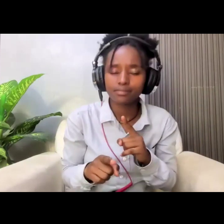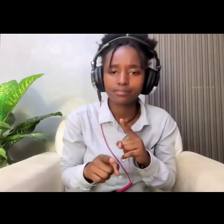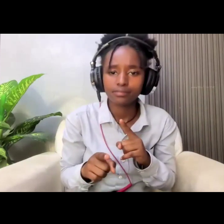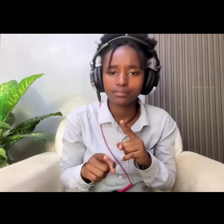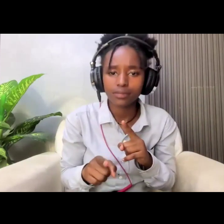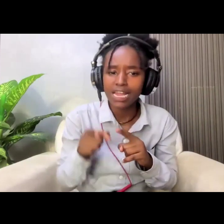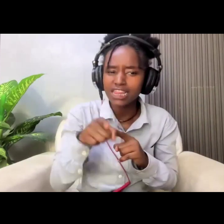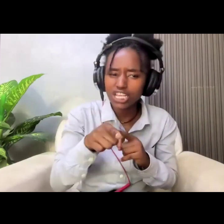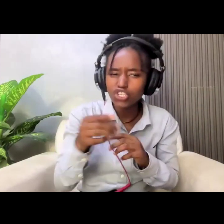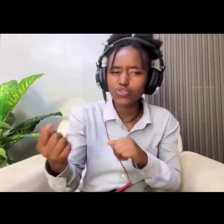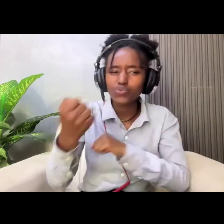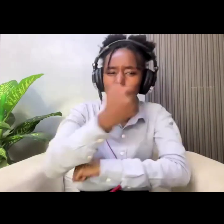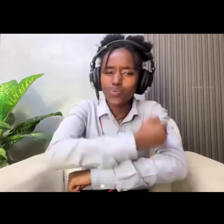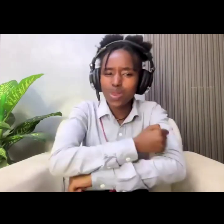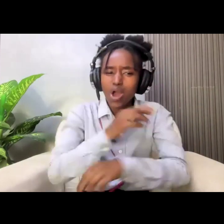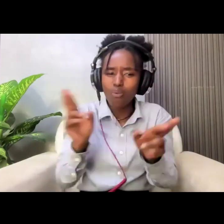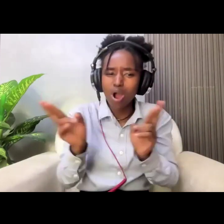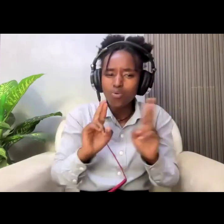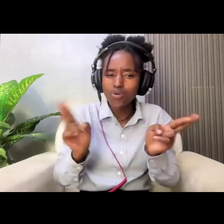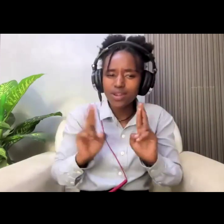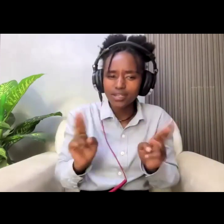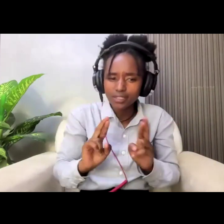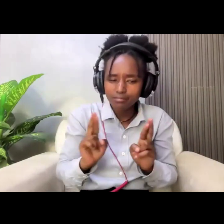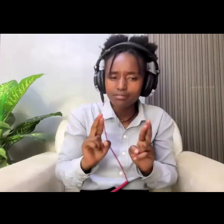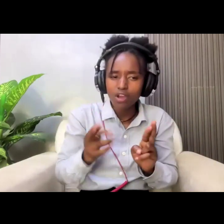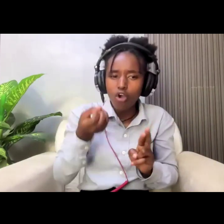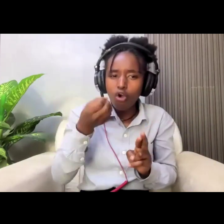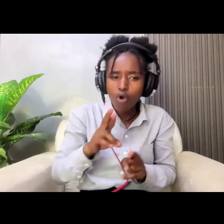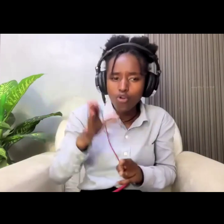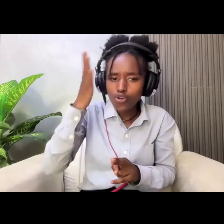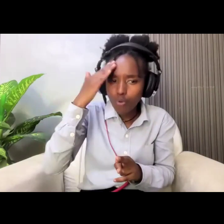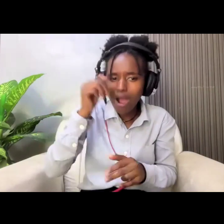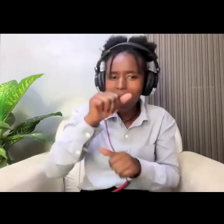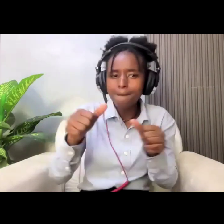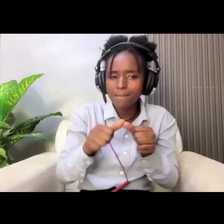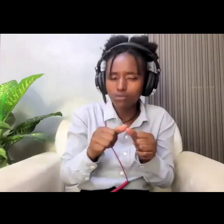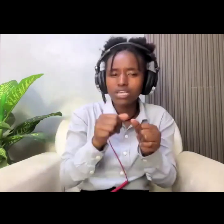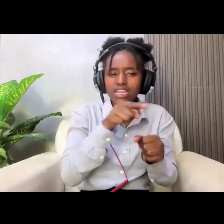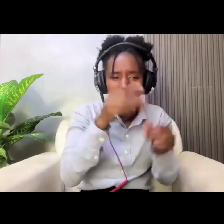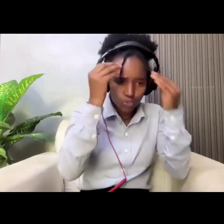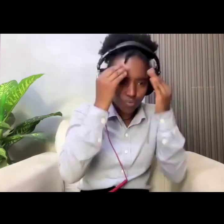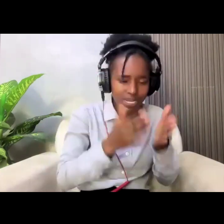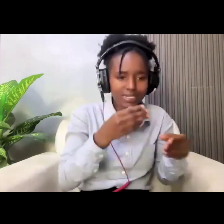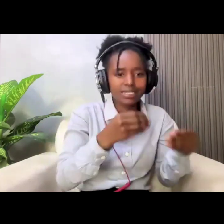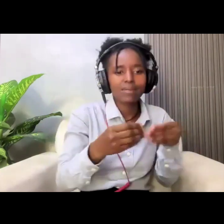the school is not aware that the students actually have a disability, which is something